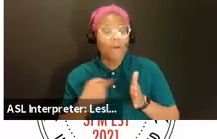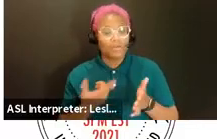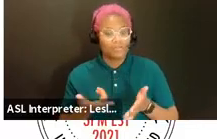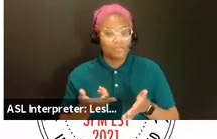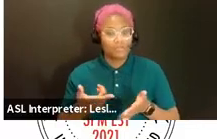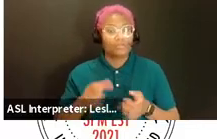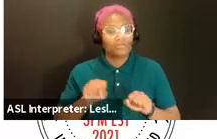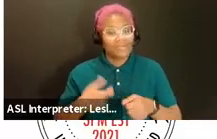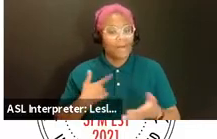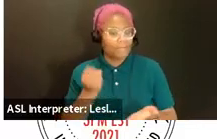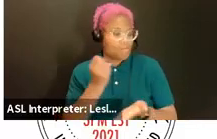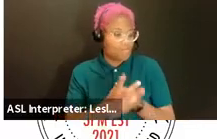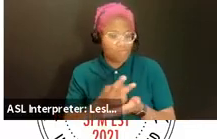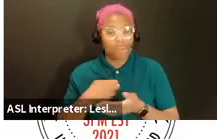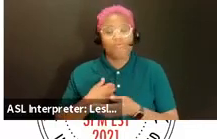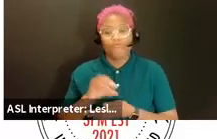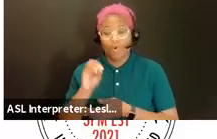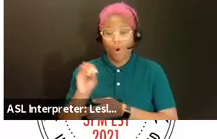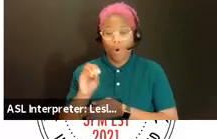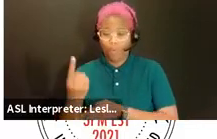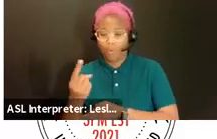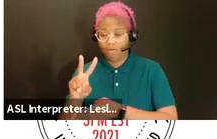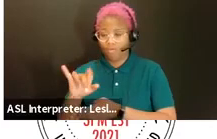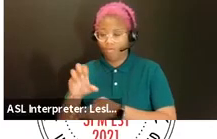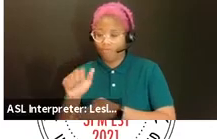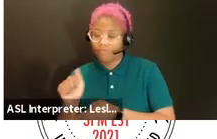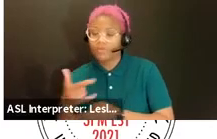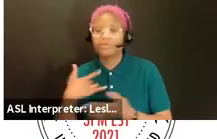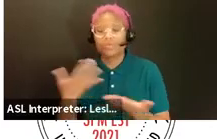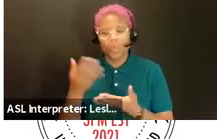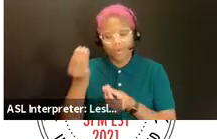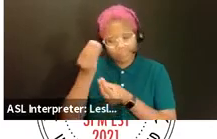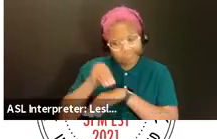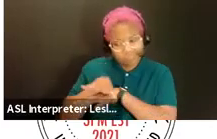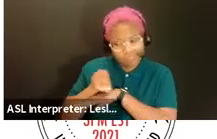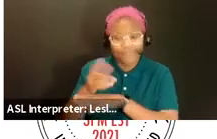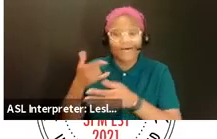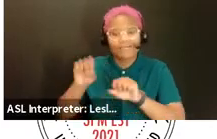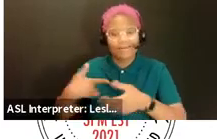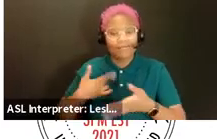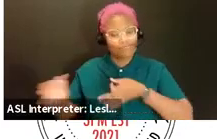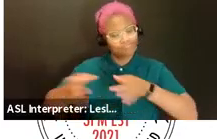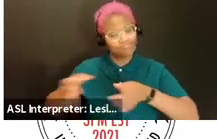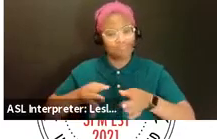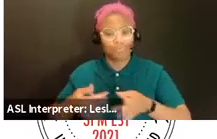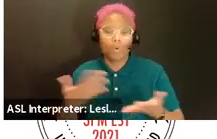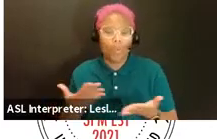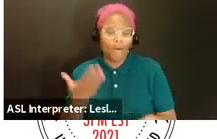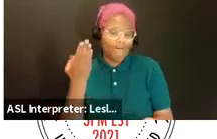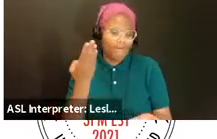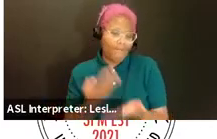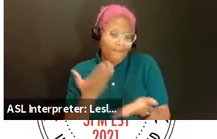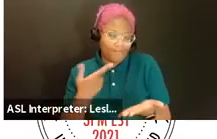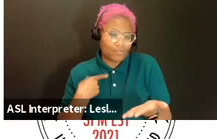do you have about the kind of supporting documents, the range of evidence that can be gathered to make the case for